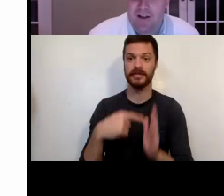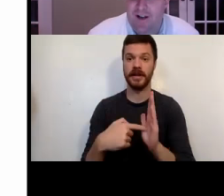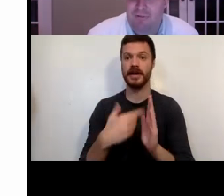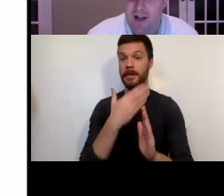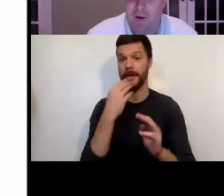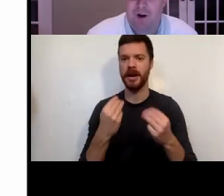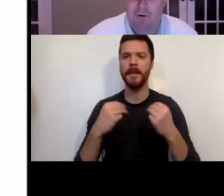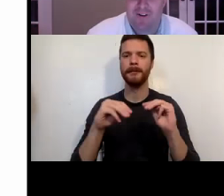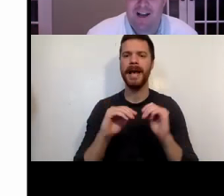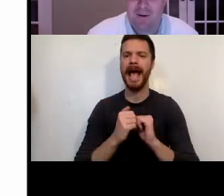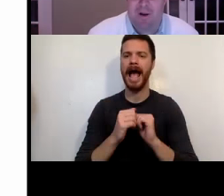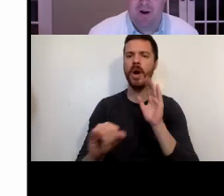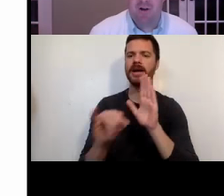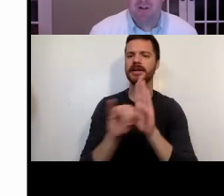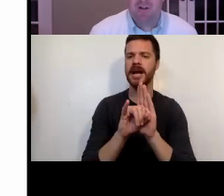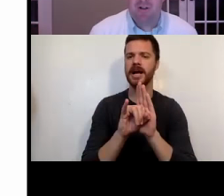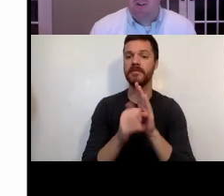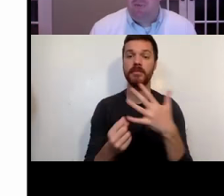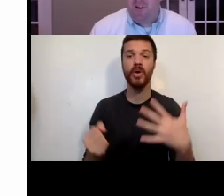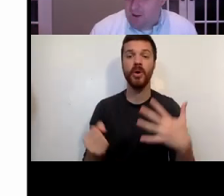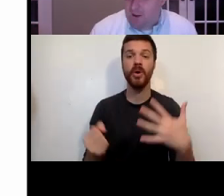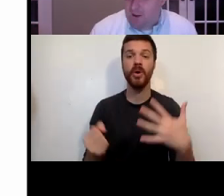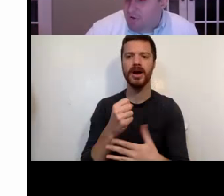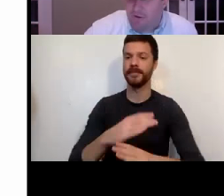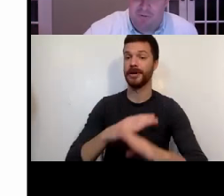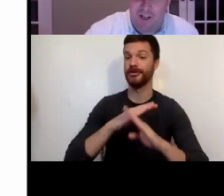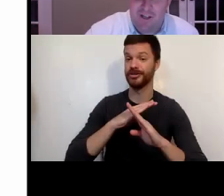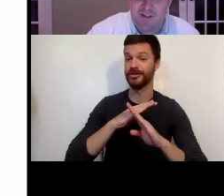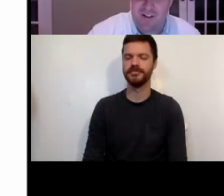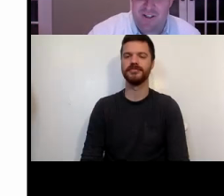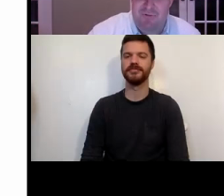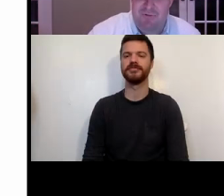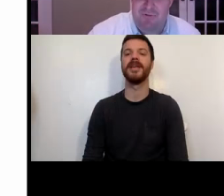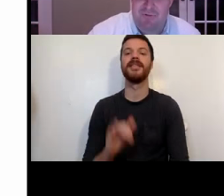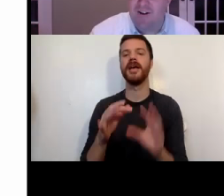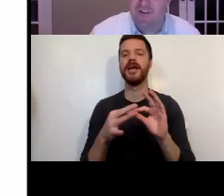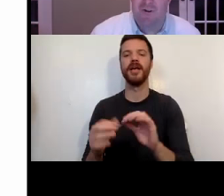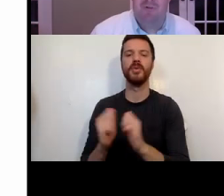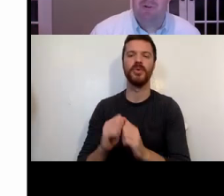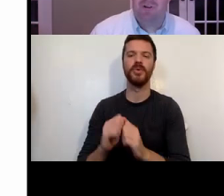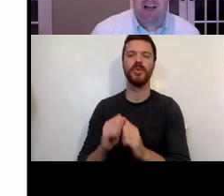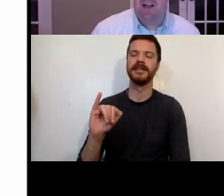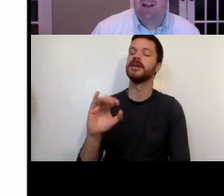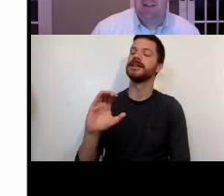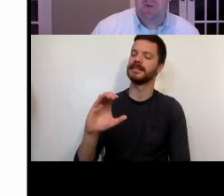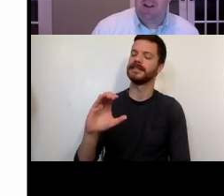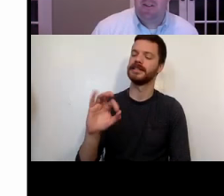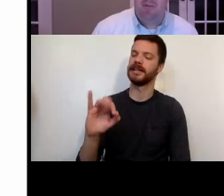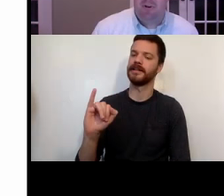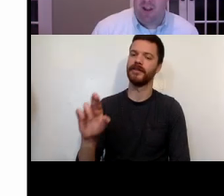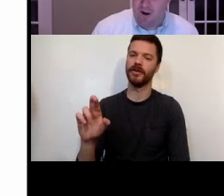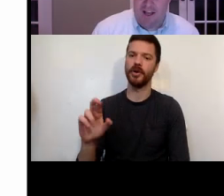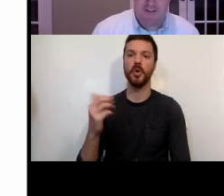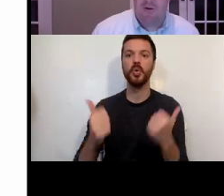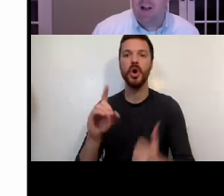for identifying and prioritizing barriers. And this came up with in relation to the CFR. What domains do you focus on? Something like the